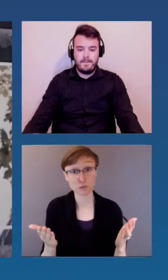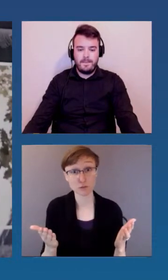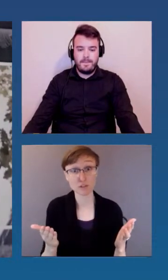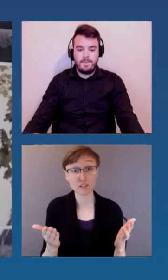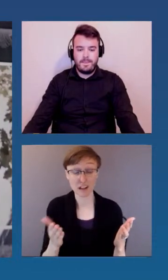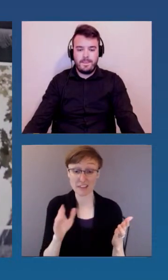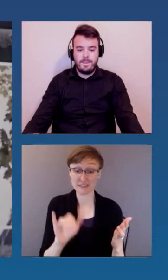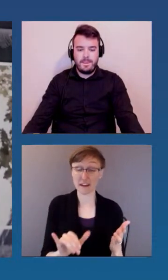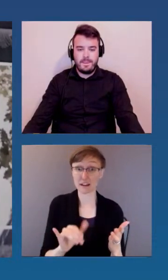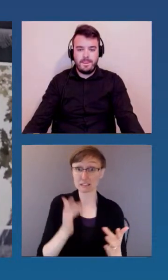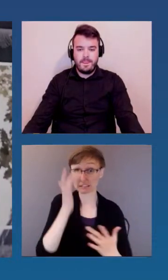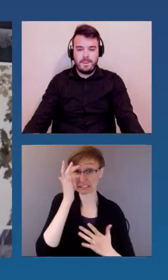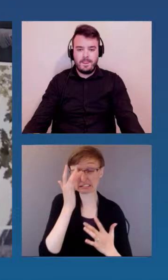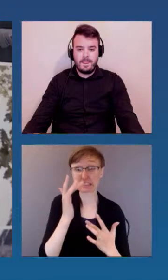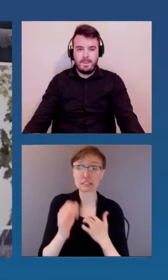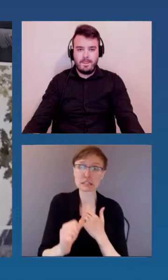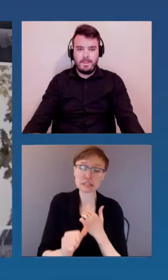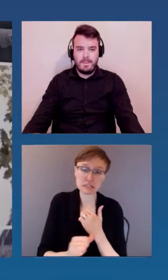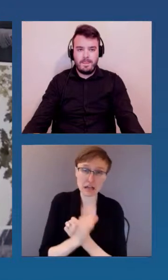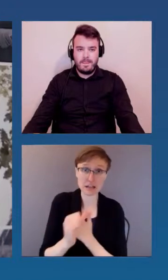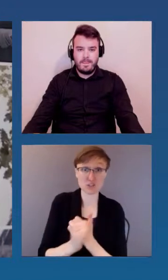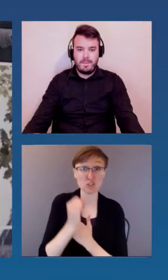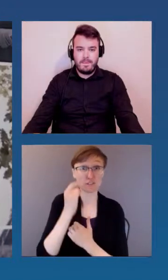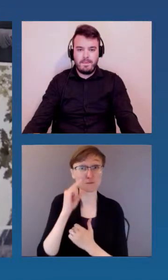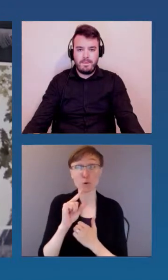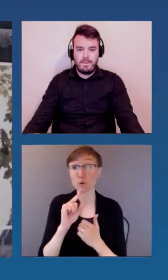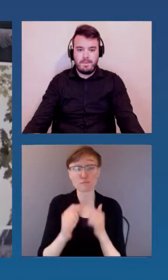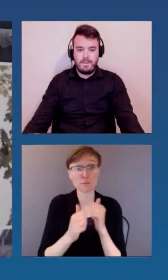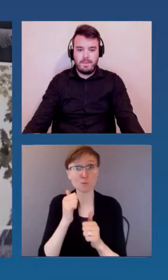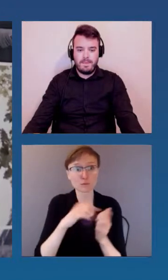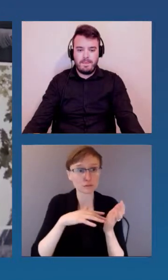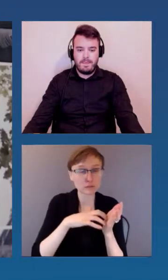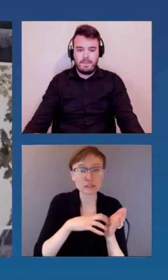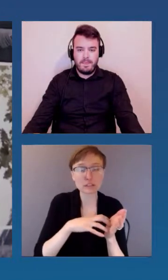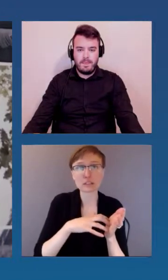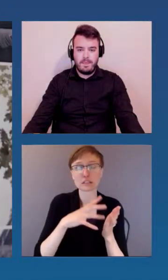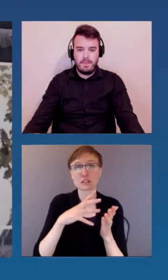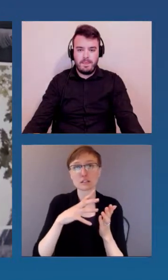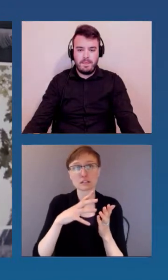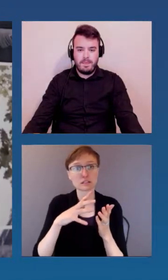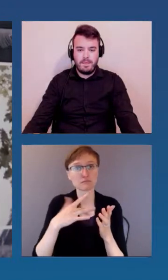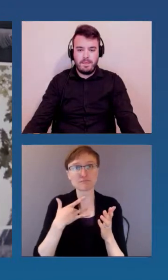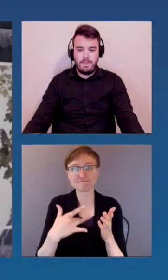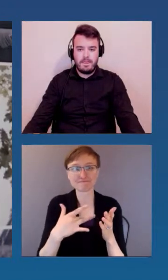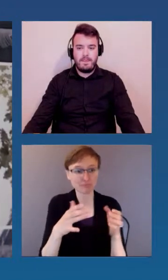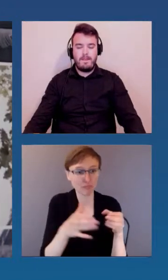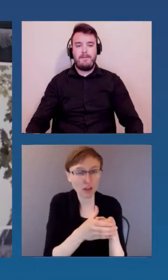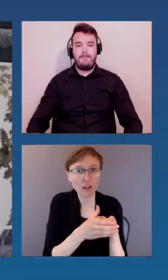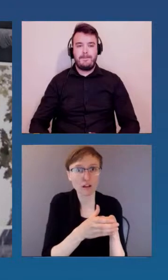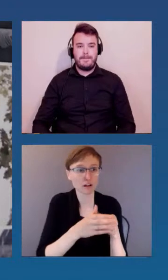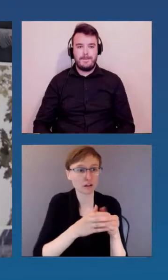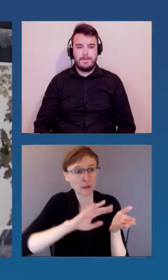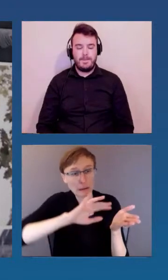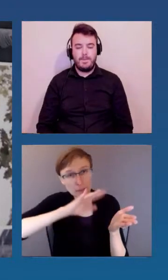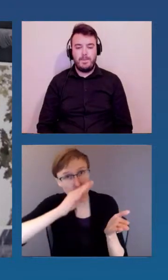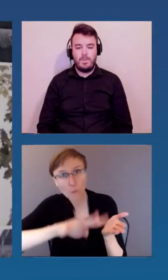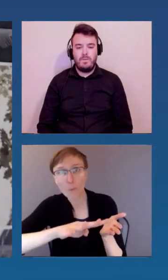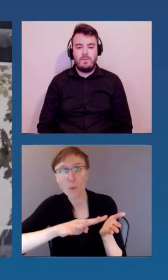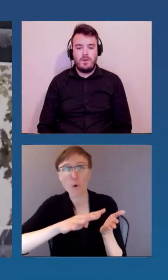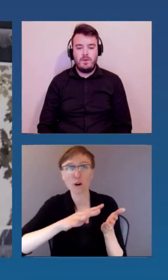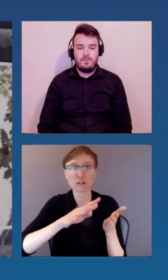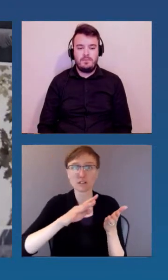and healthy return to school for students and the residents in and around those campuses. Let me echo and reinforce